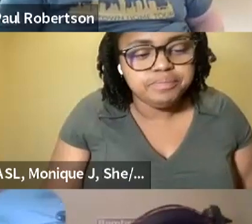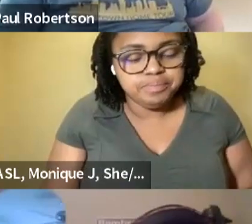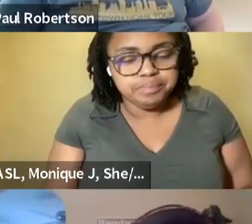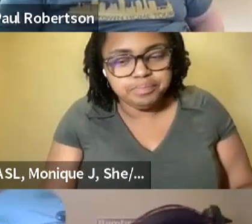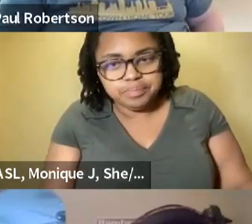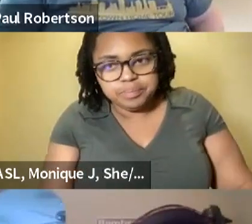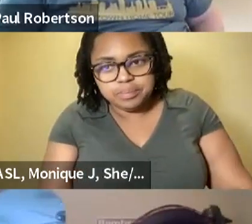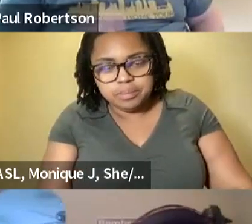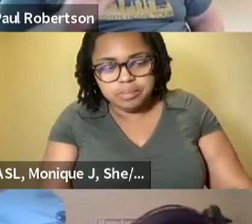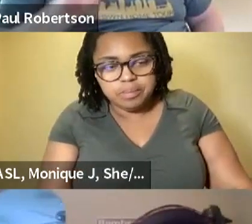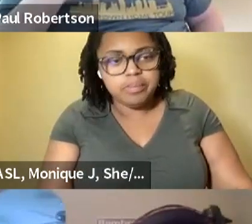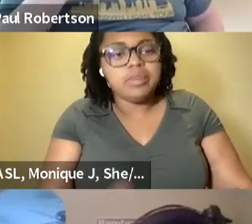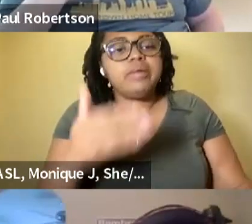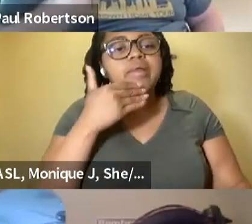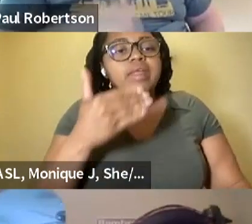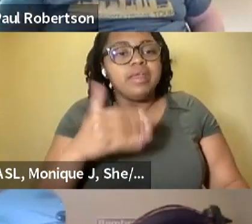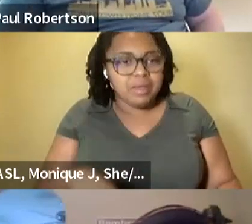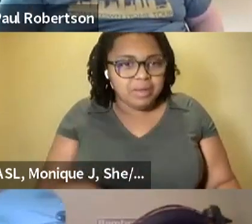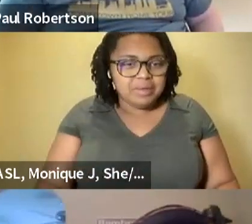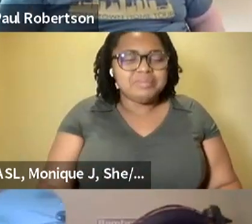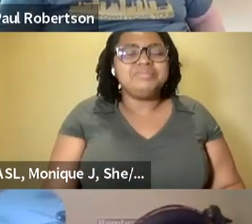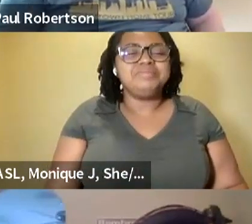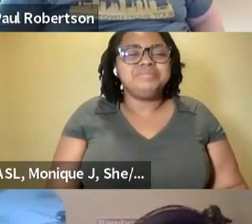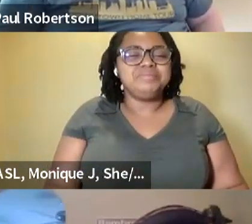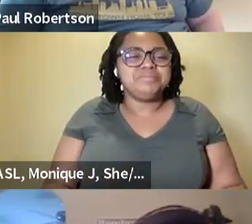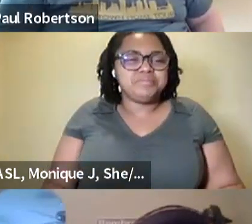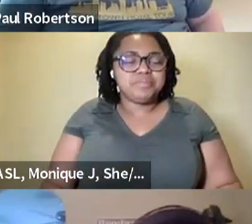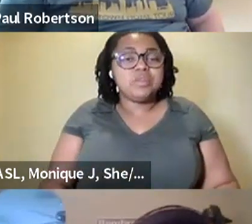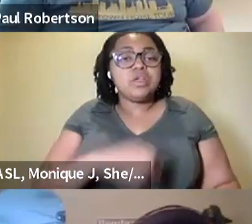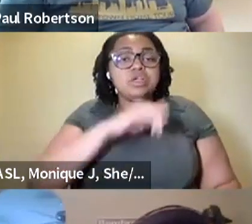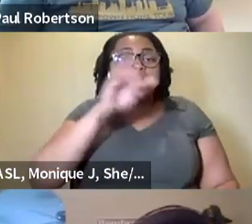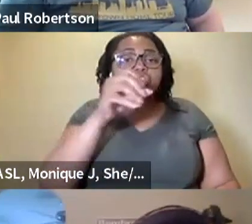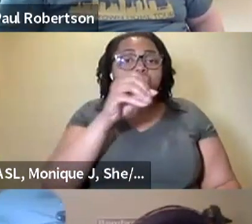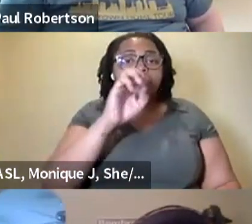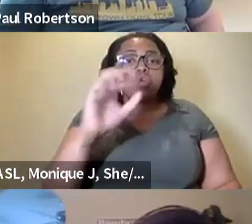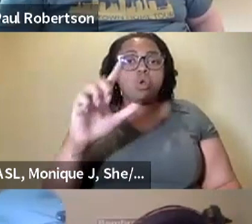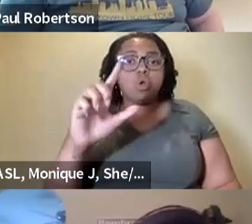Present. Thank you. Joel Simmons?